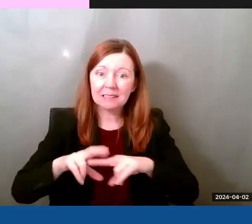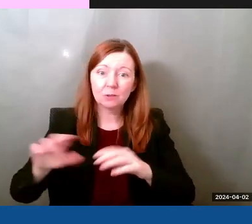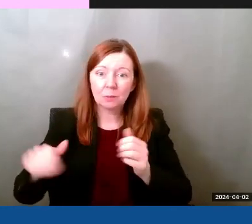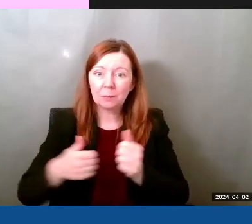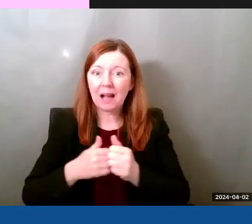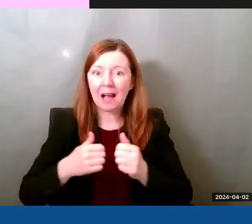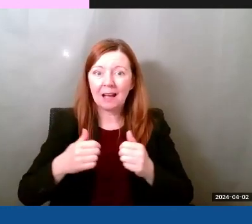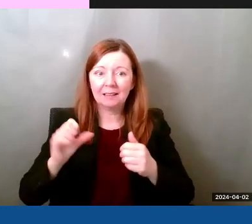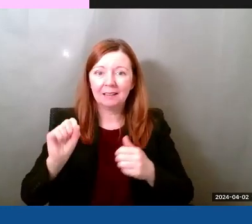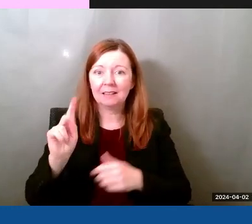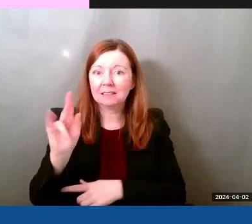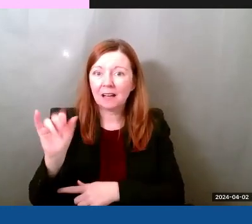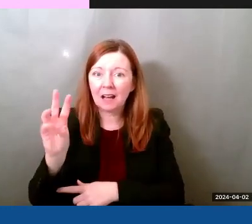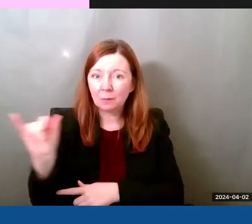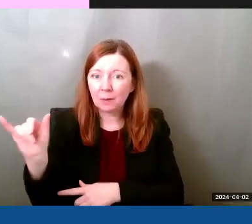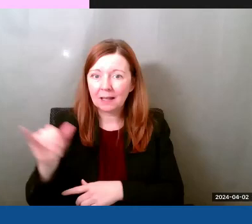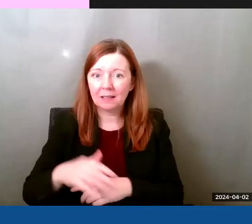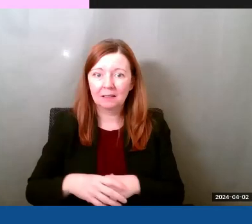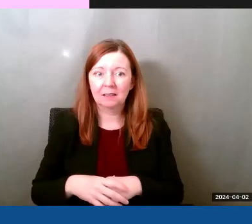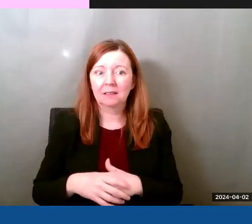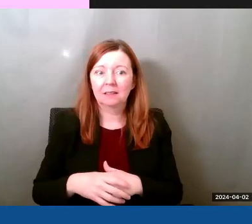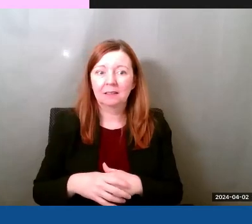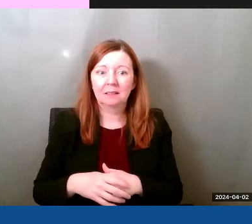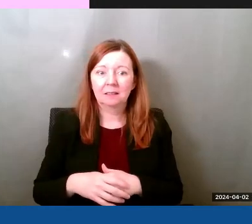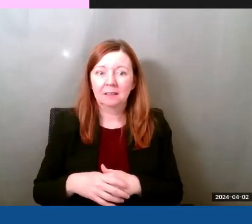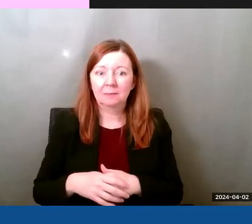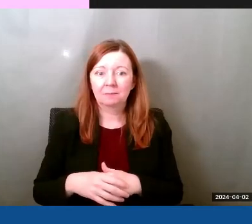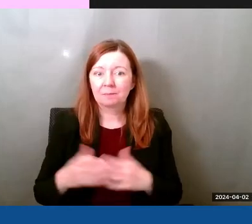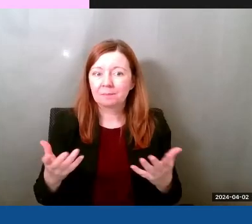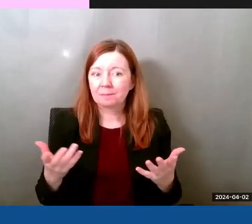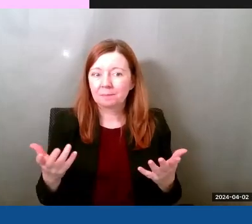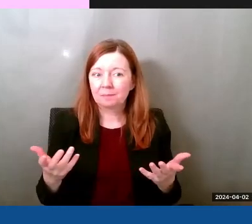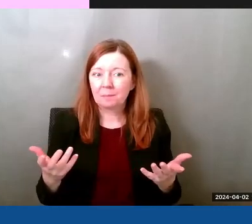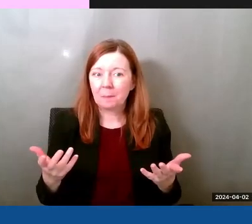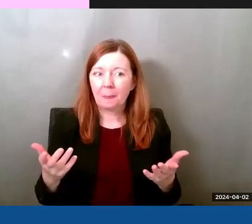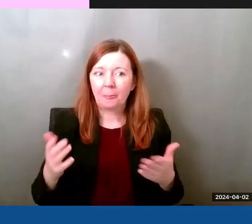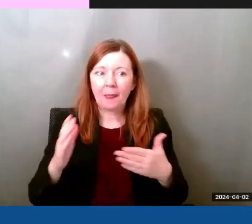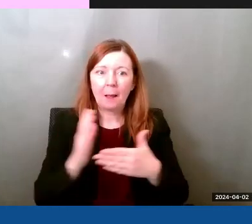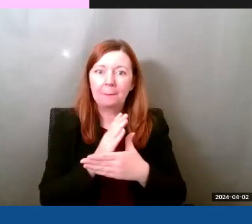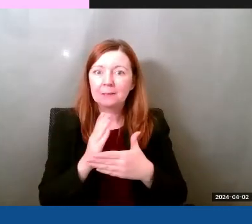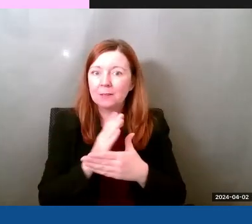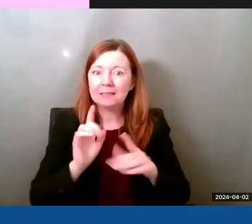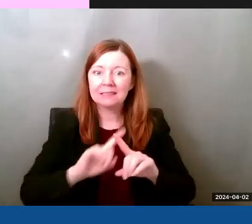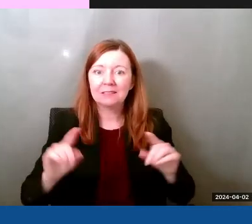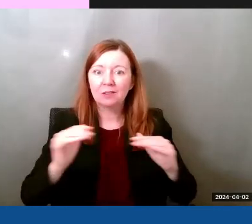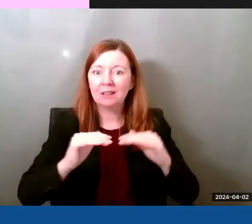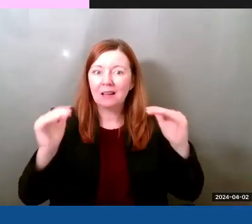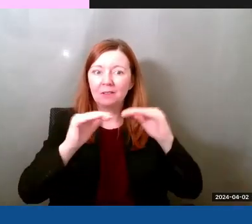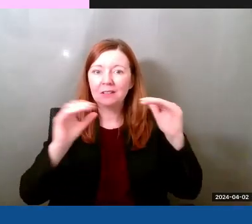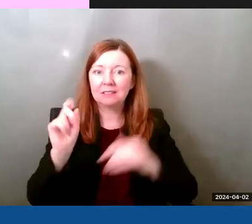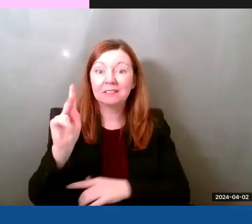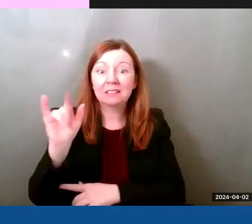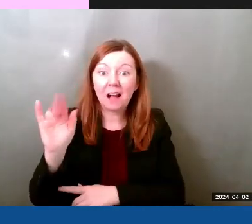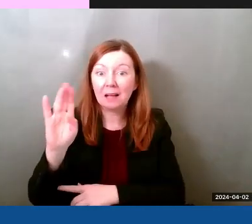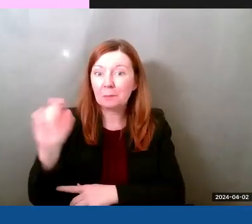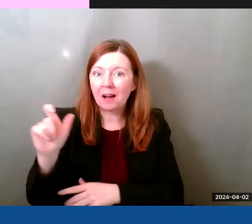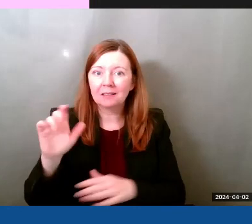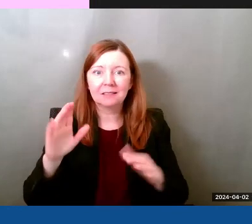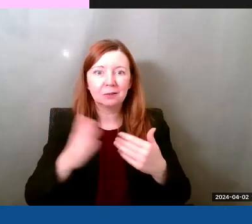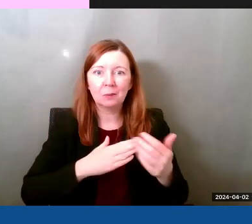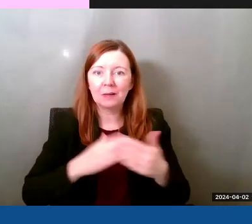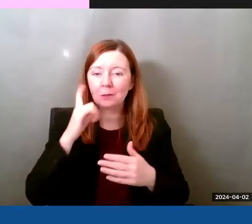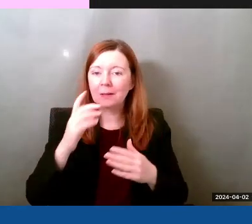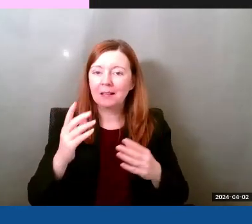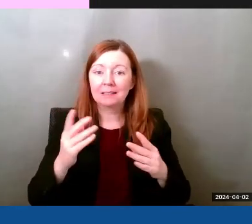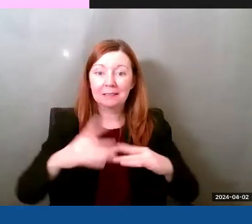behind the skyways, or you know, between different levels of skyboxes or something like that? Because